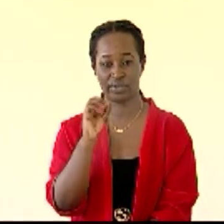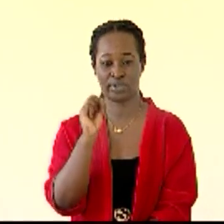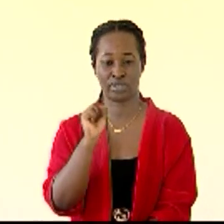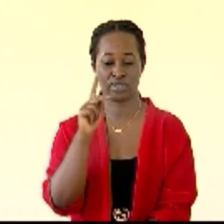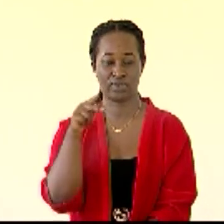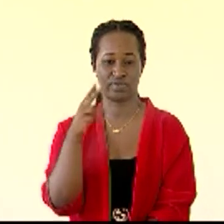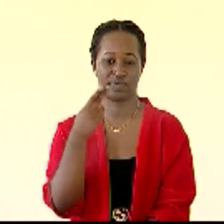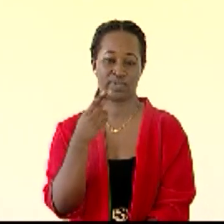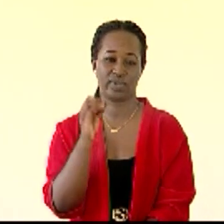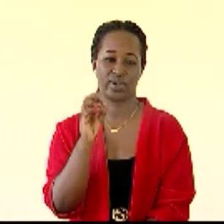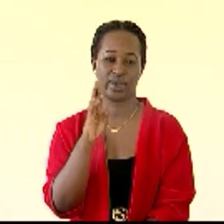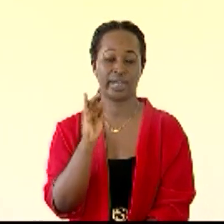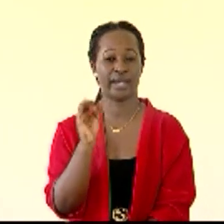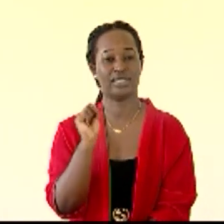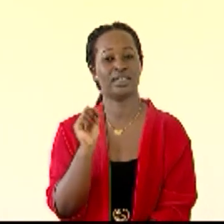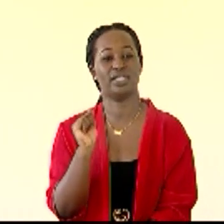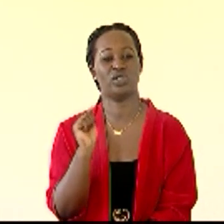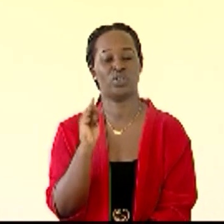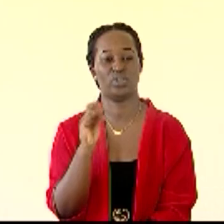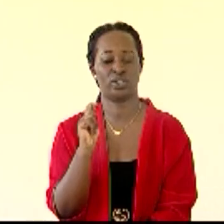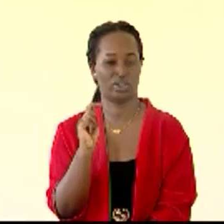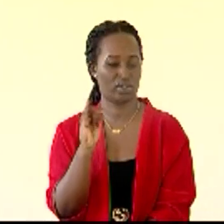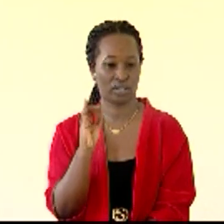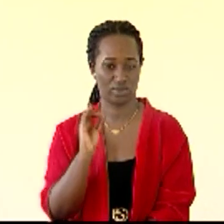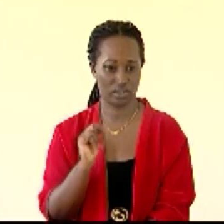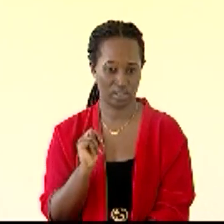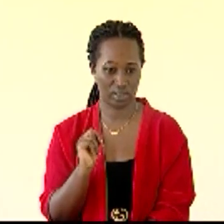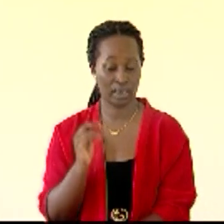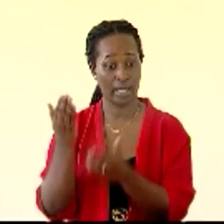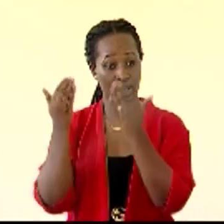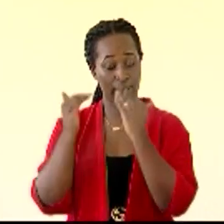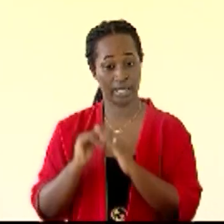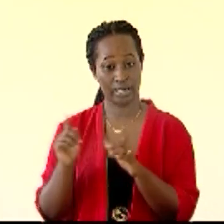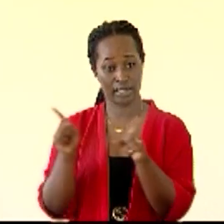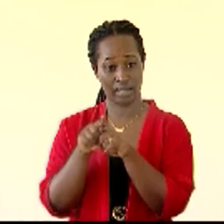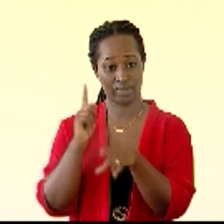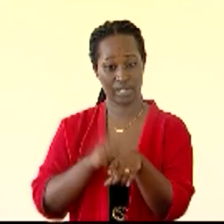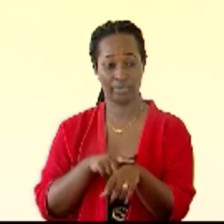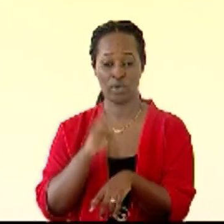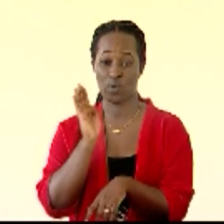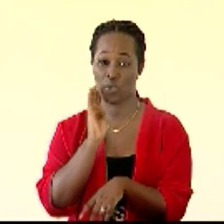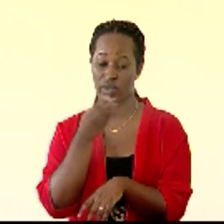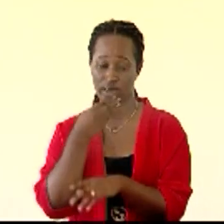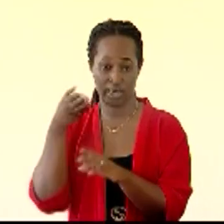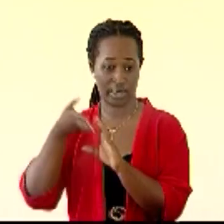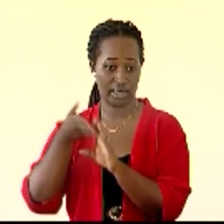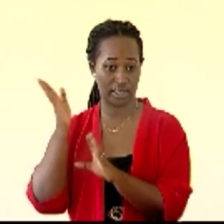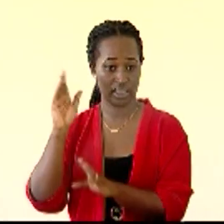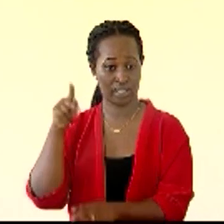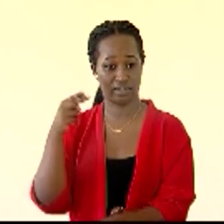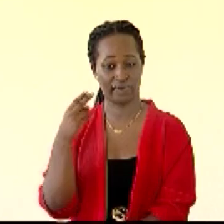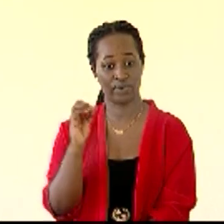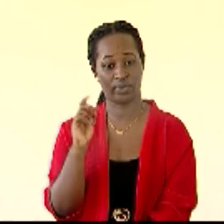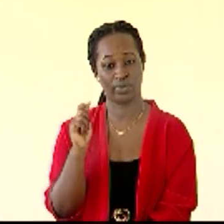produced. That's one. Two, that at the same time, water is split by photolysis,